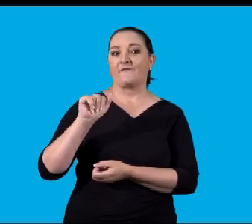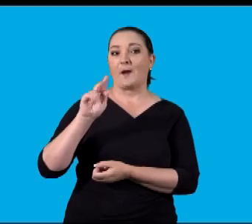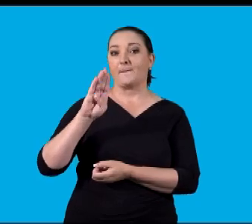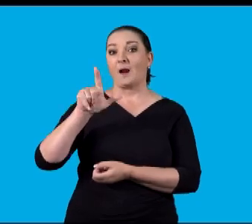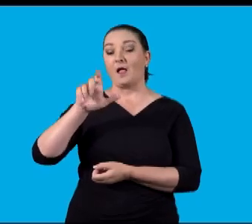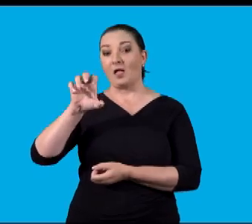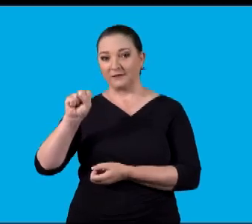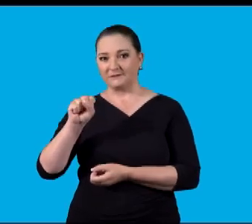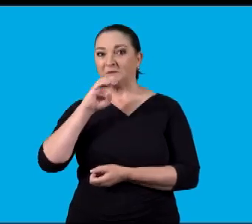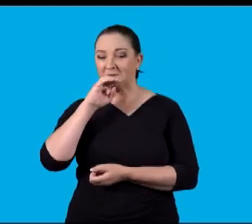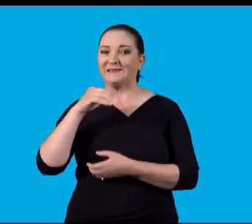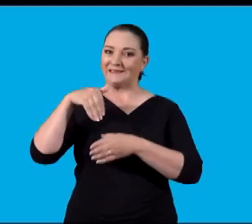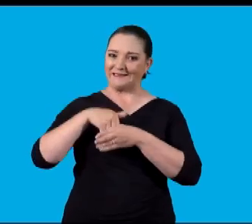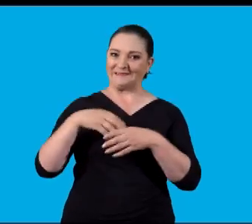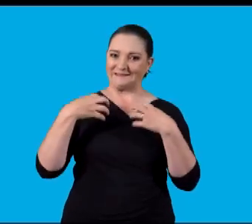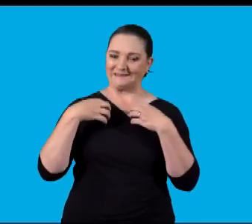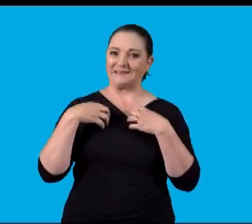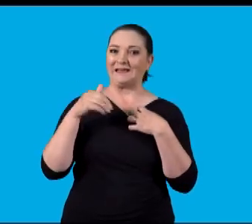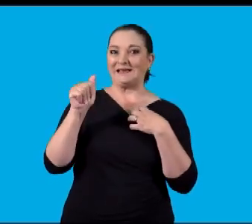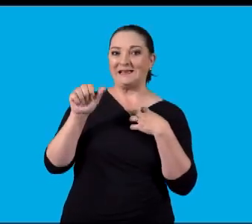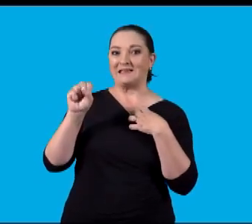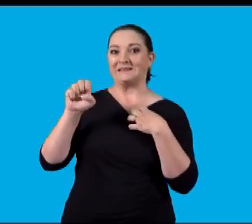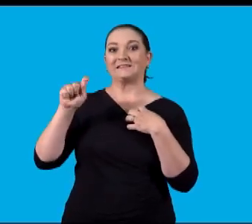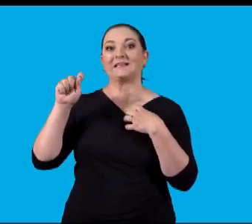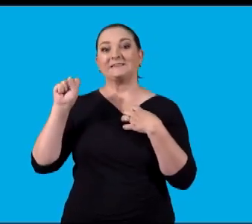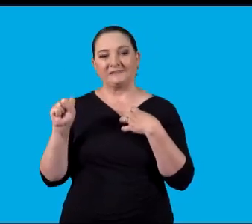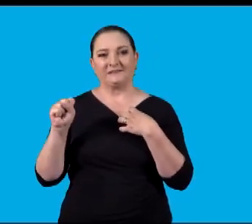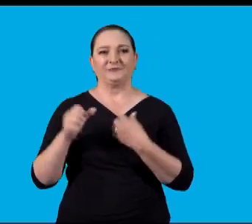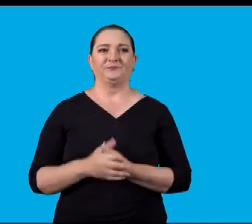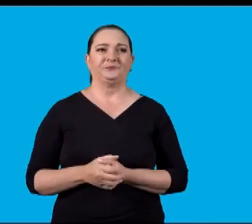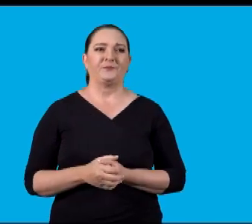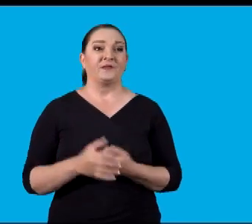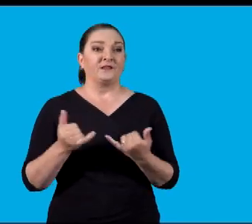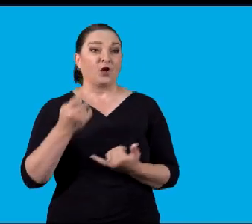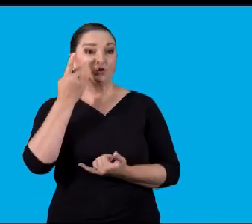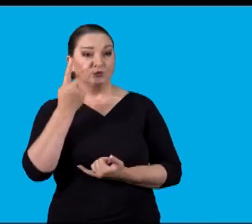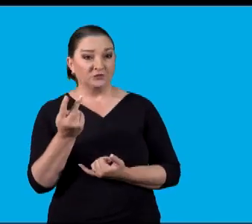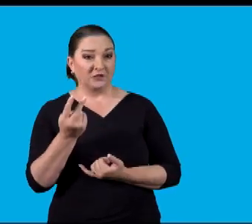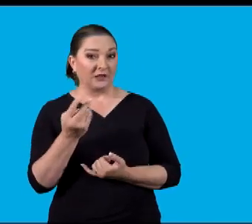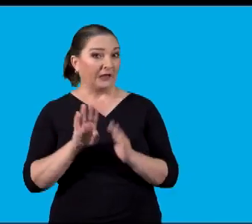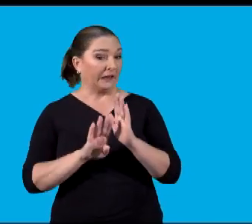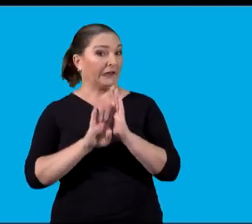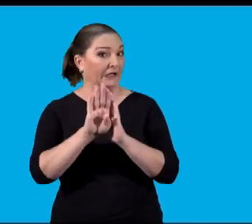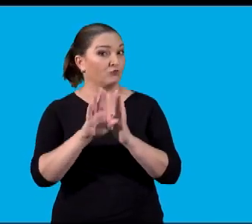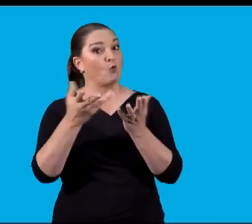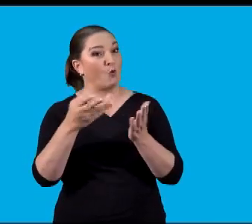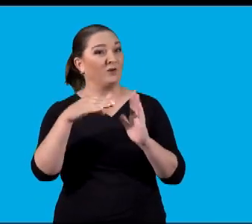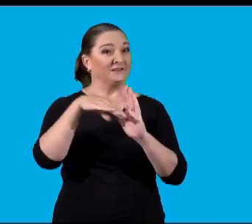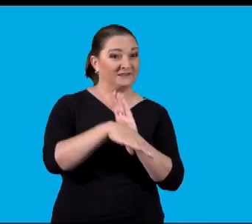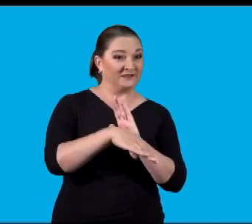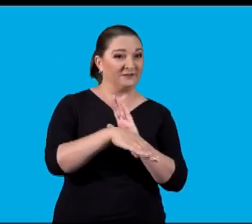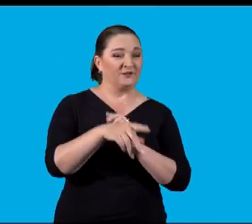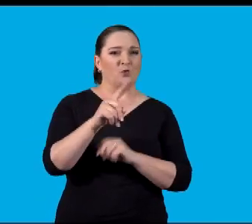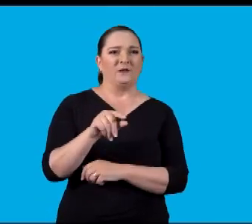are also part of my assets. So what do I now say? I'll look here. Do I see an increase or a